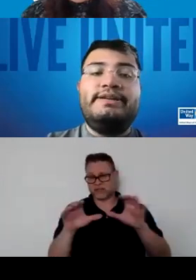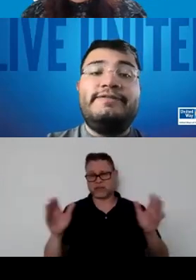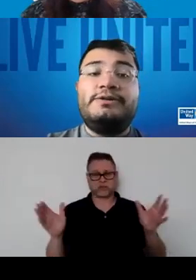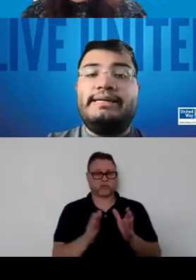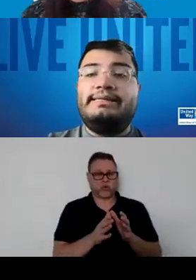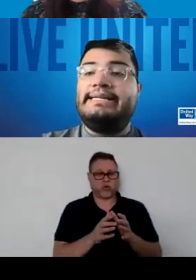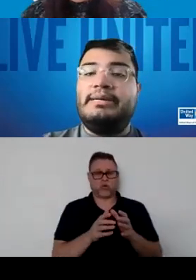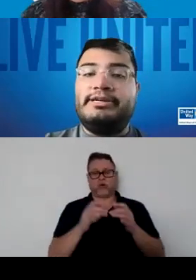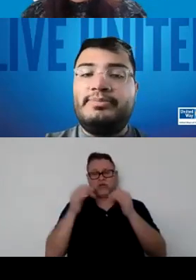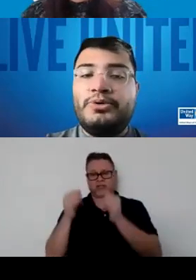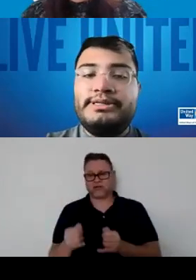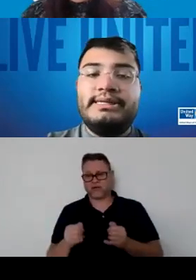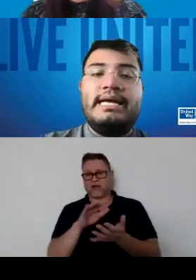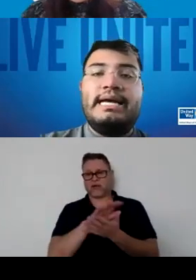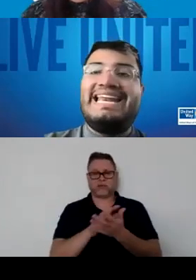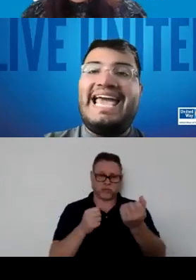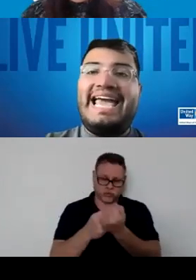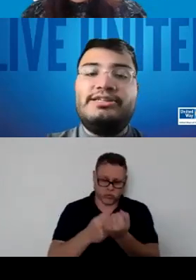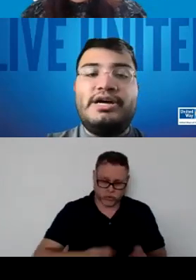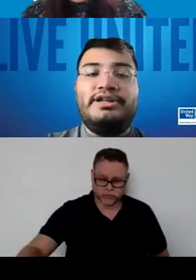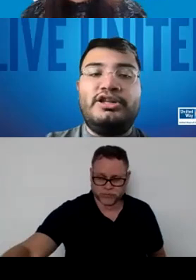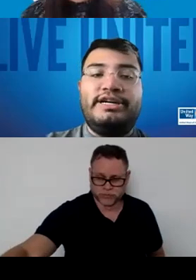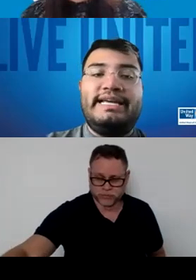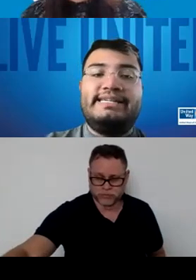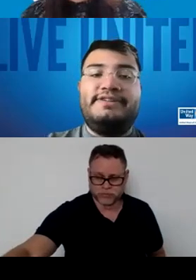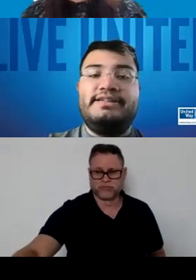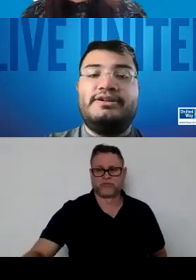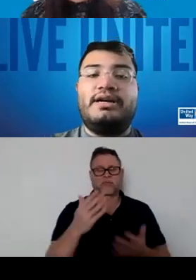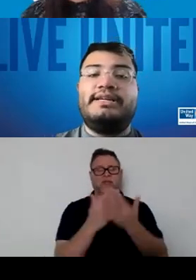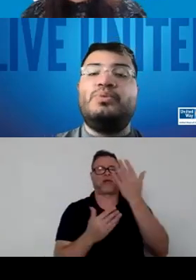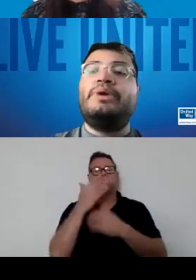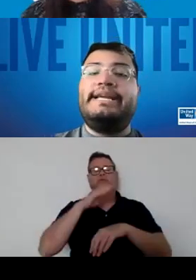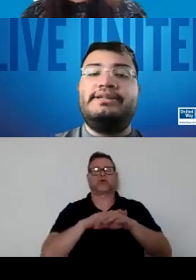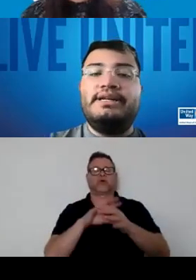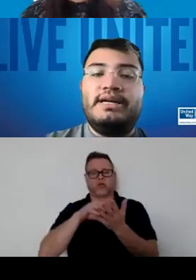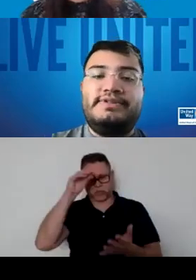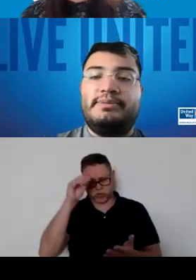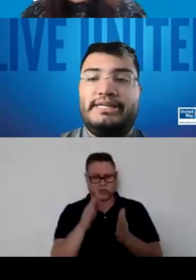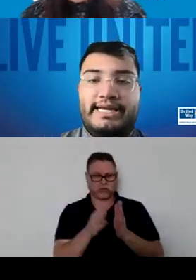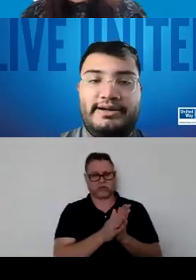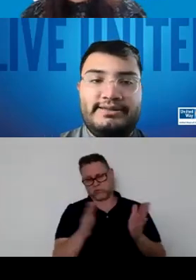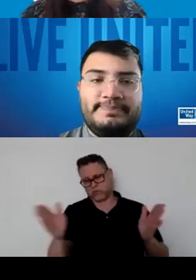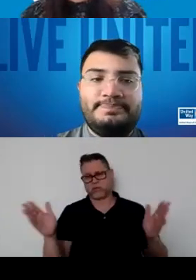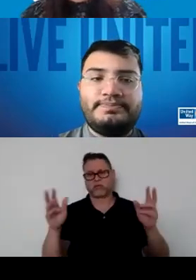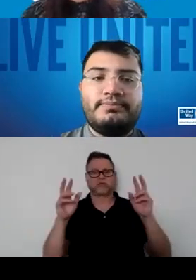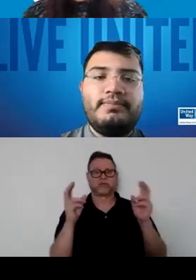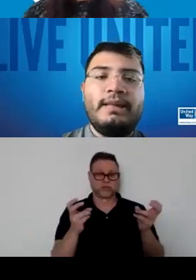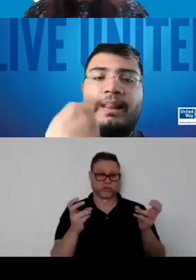or individualized academic supports, and hands-on learning activities across a range of subject